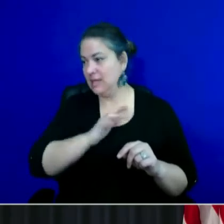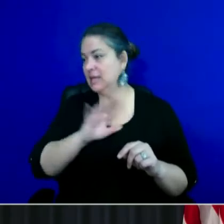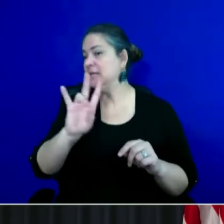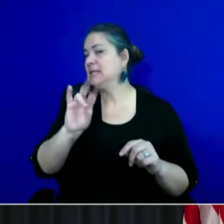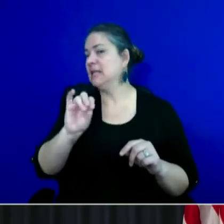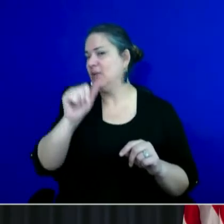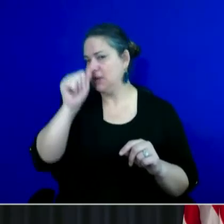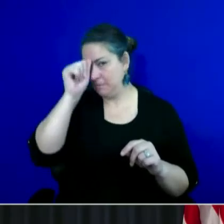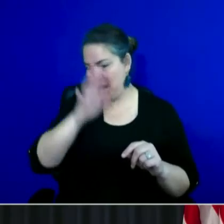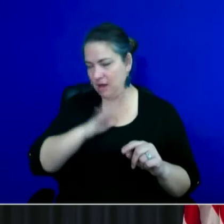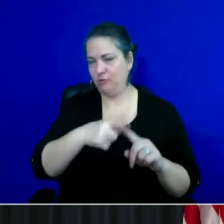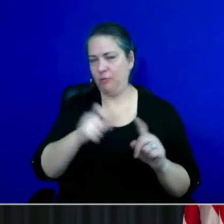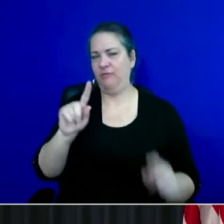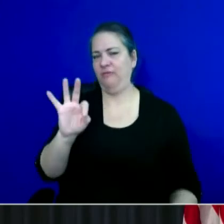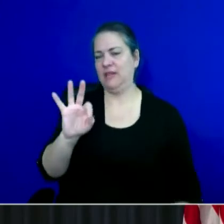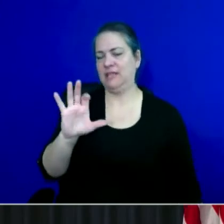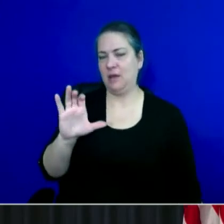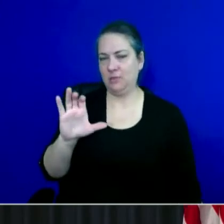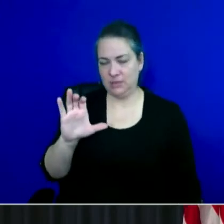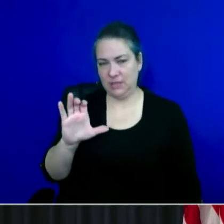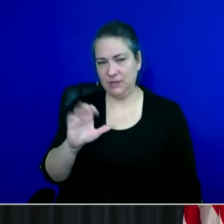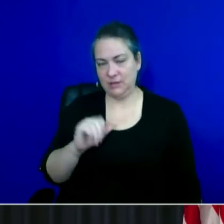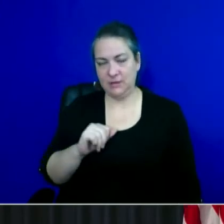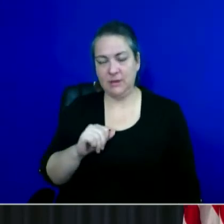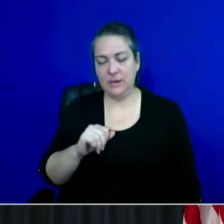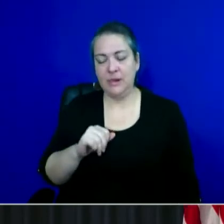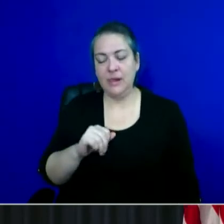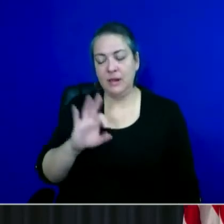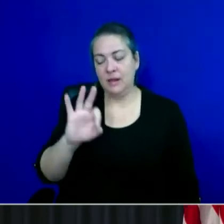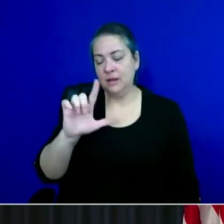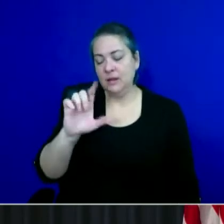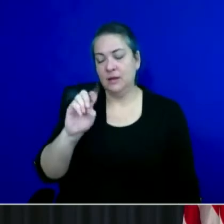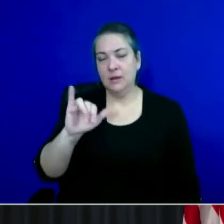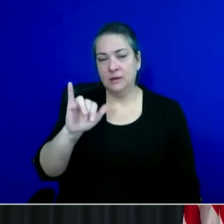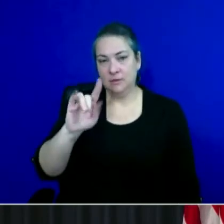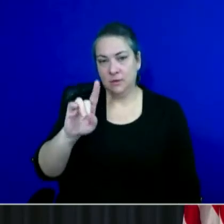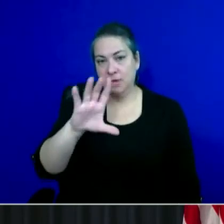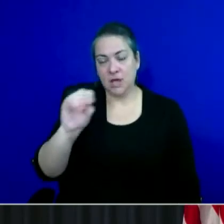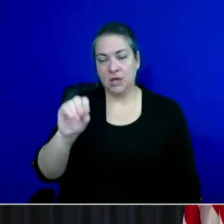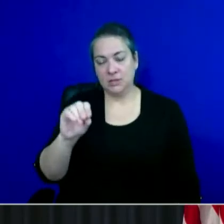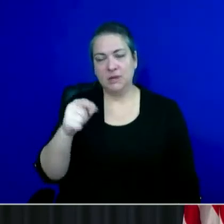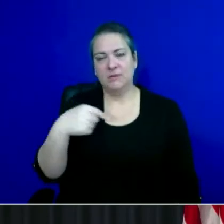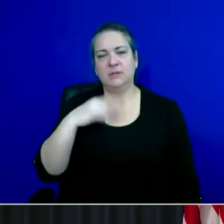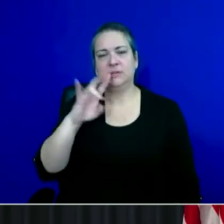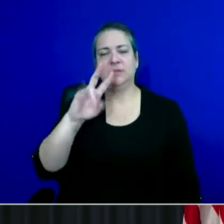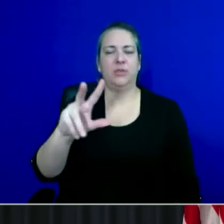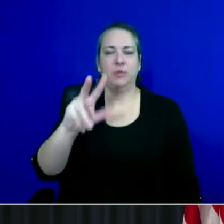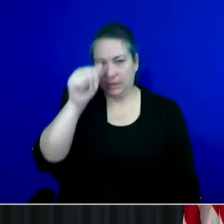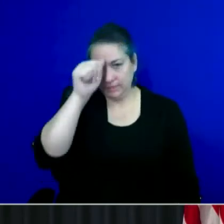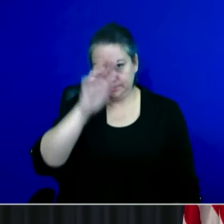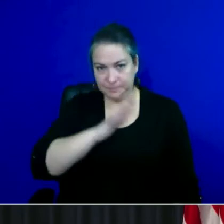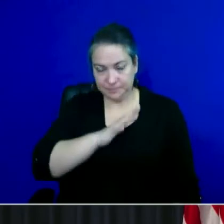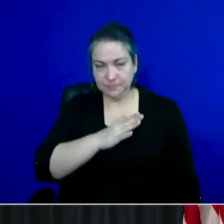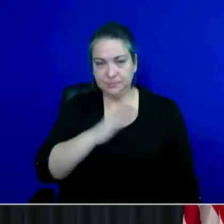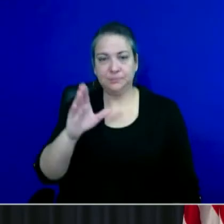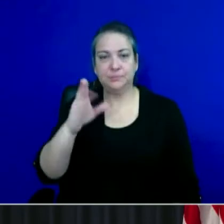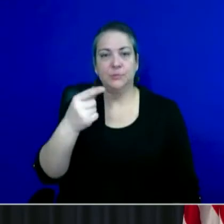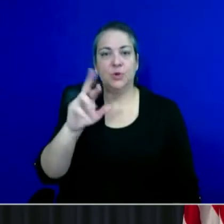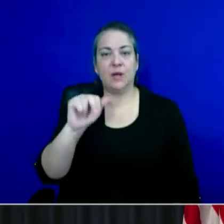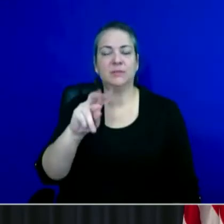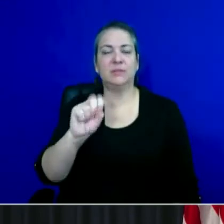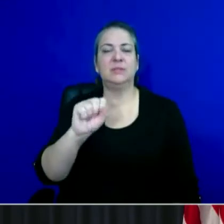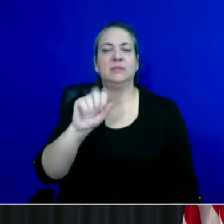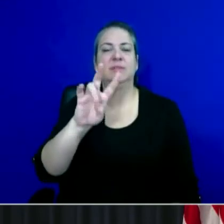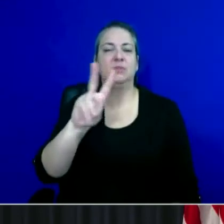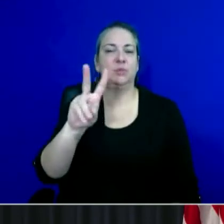Fayette County. In Floyd County, we lost a 73-year-old man. In Graves County, a 72-year-old man.